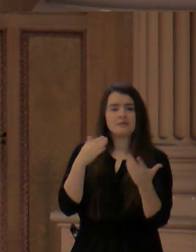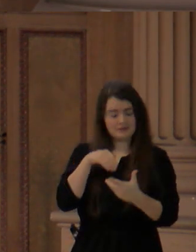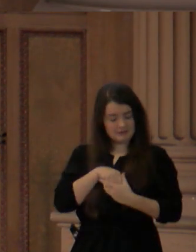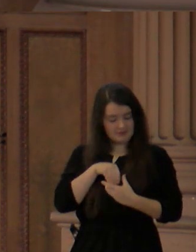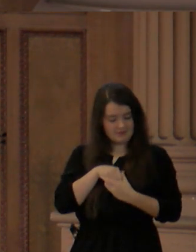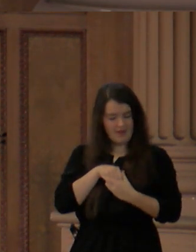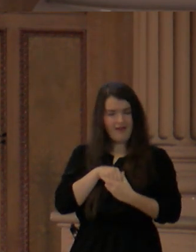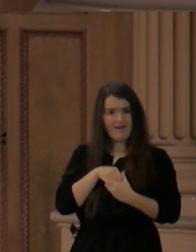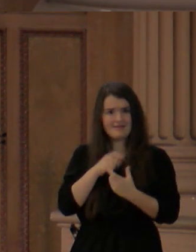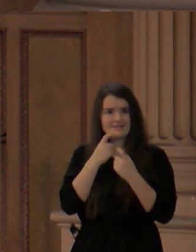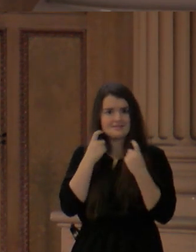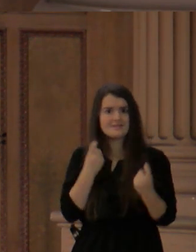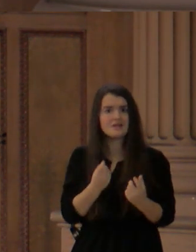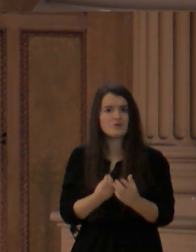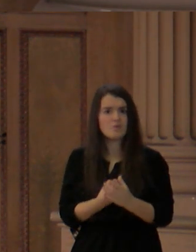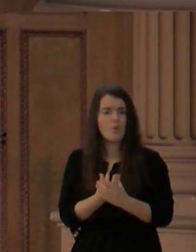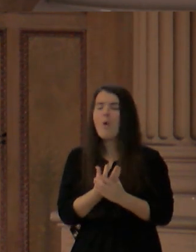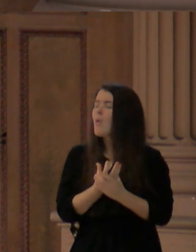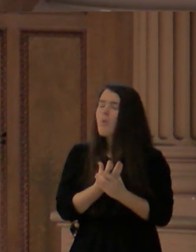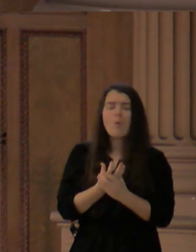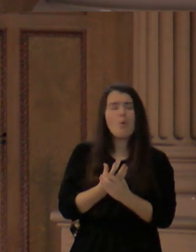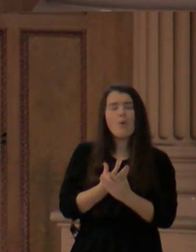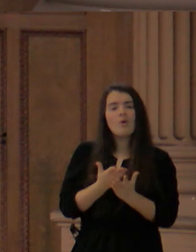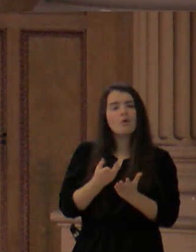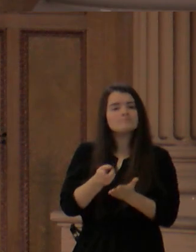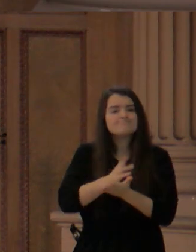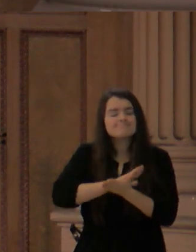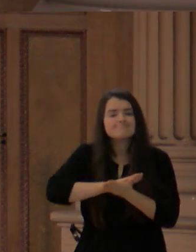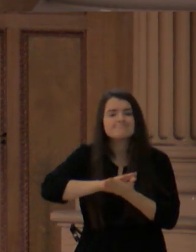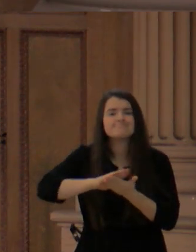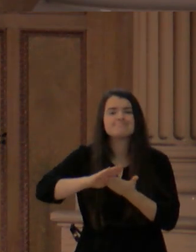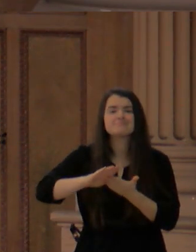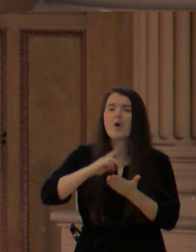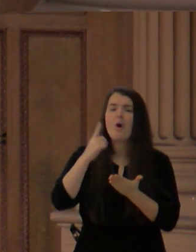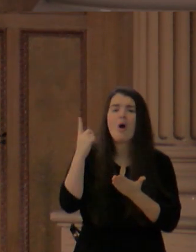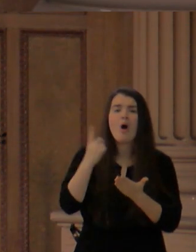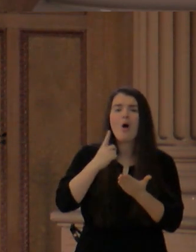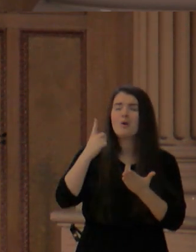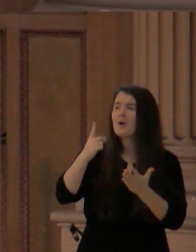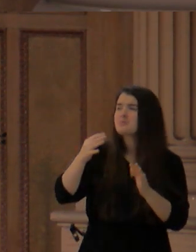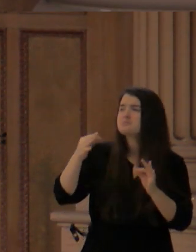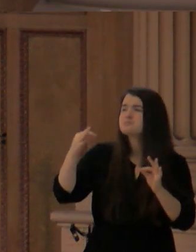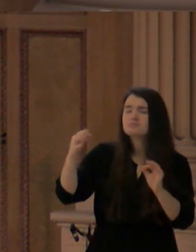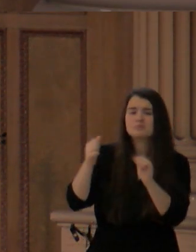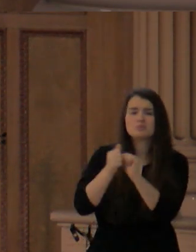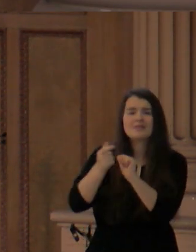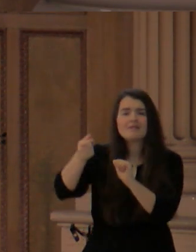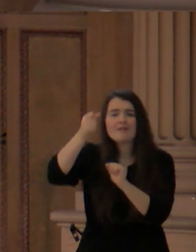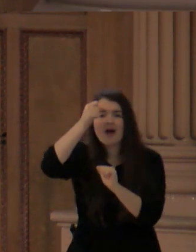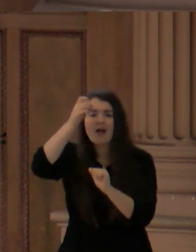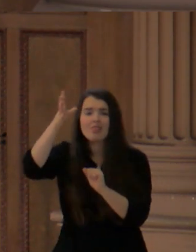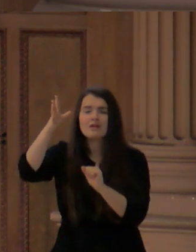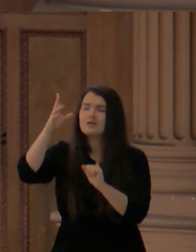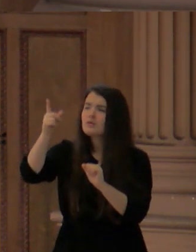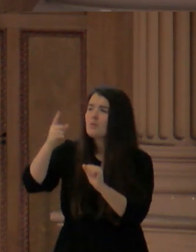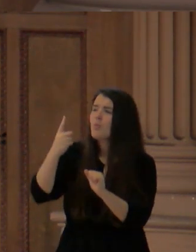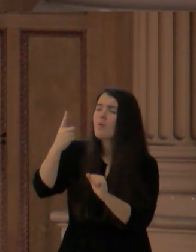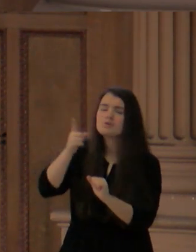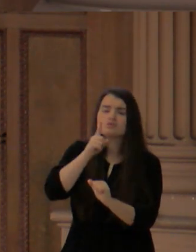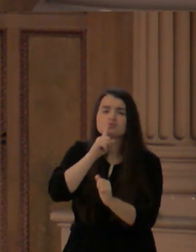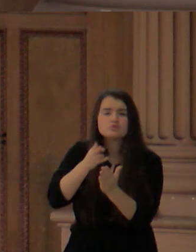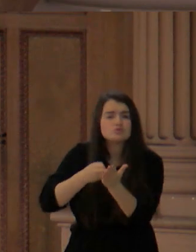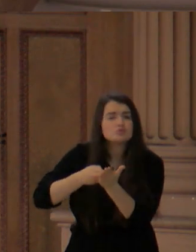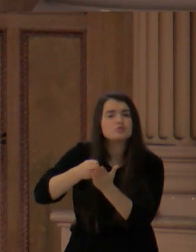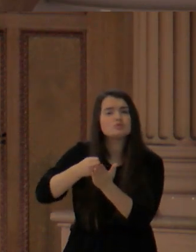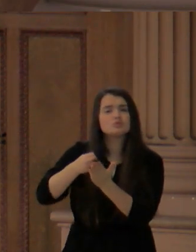in him he always does only those things that please the father he is the one true and righteous king and then his message has this power to give us